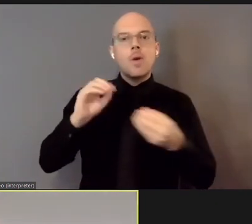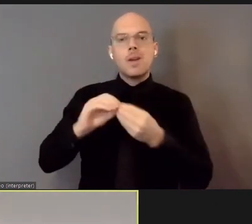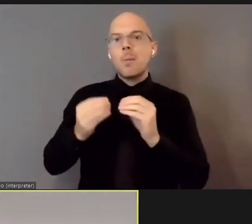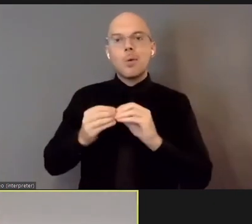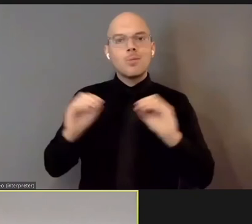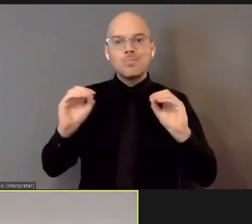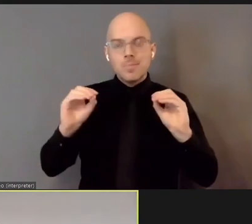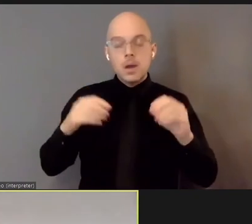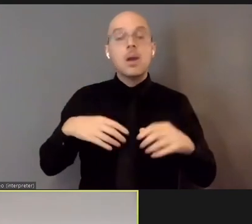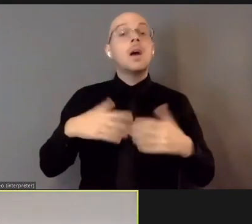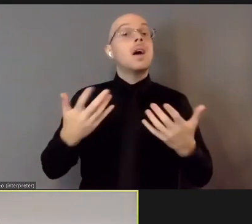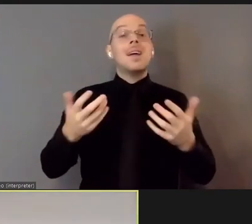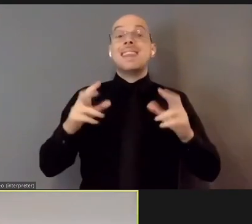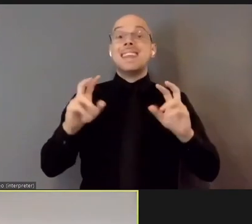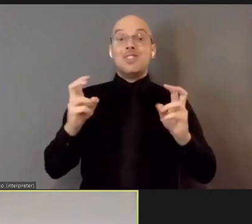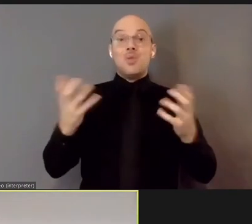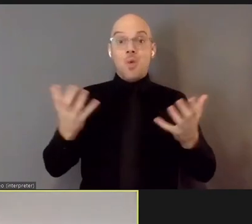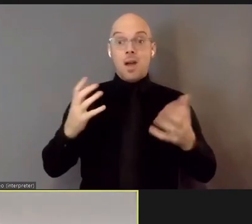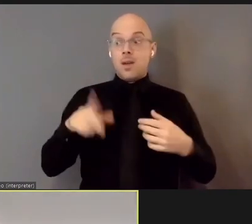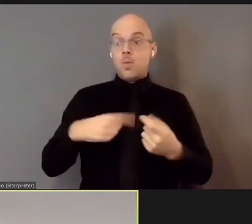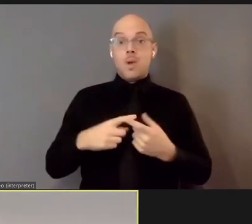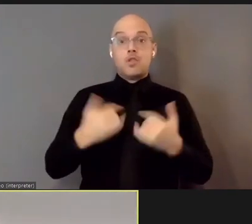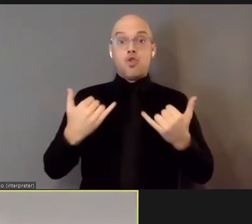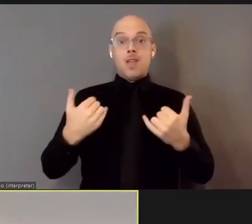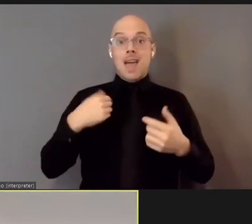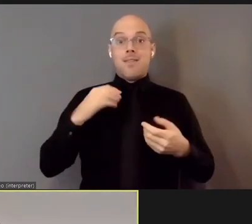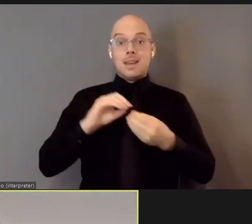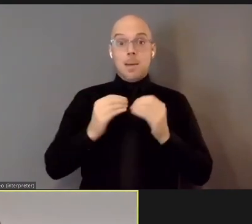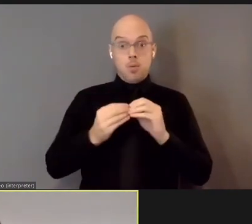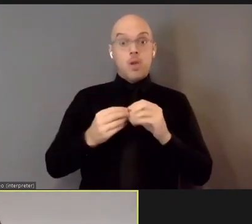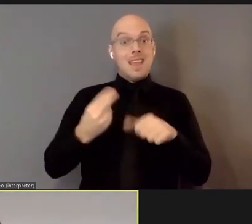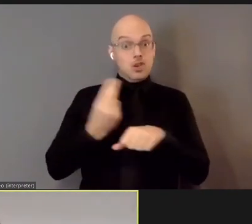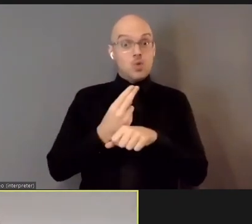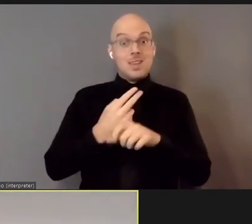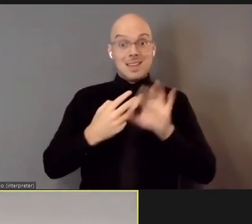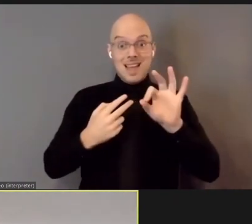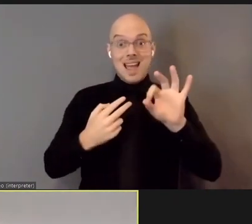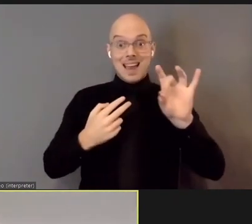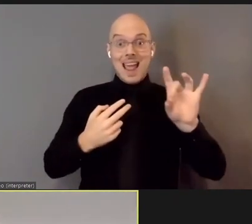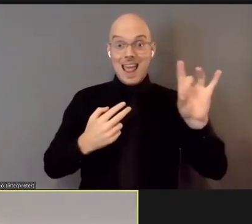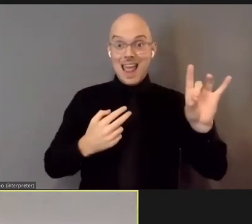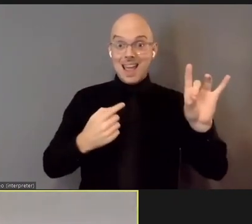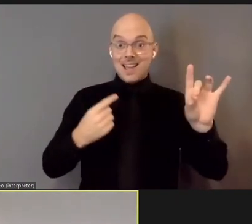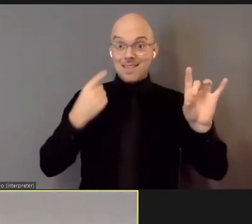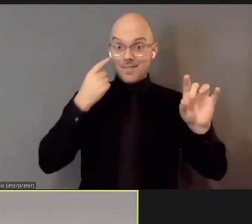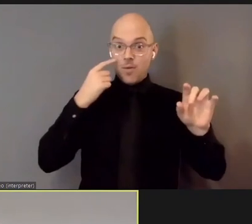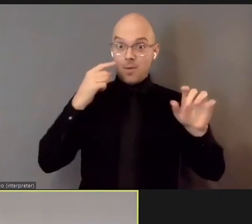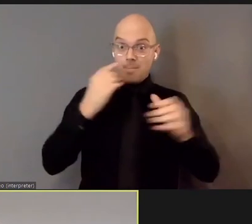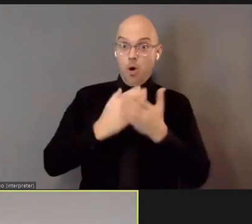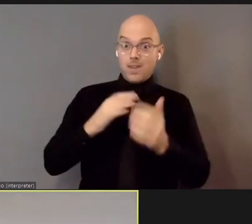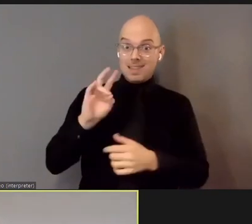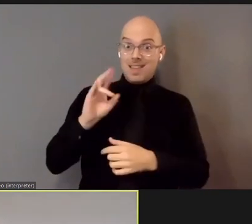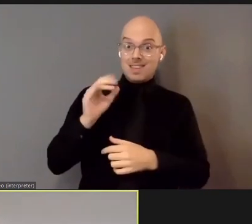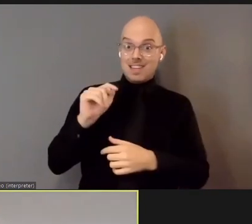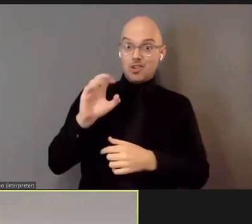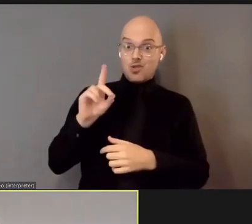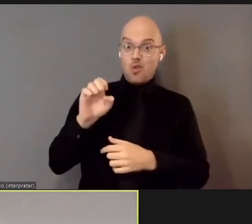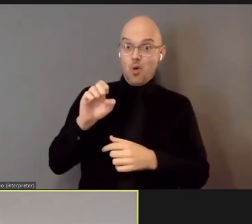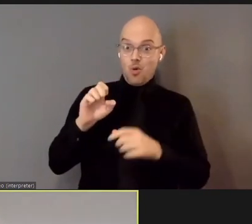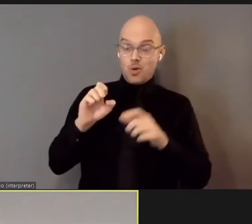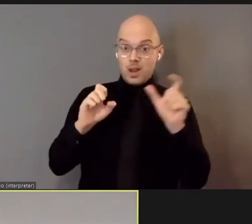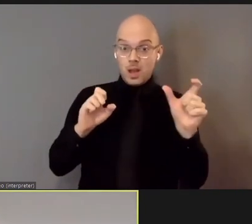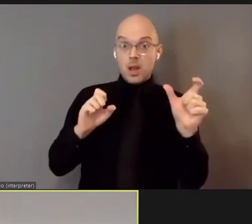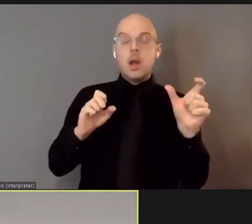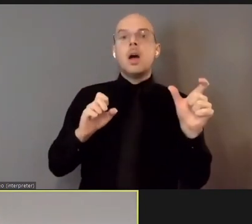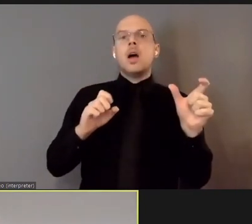The issue is when there is currently a number that uses 988 as part of that 7-digit code. In order to